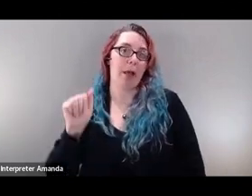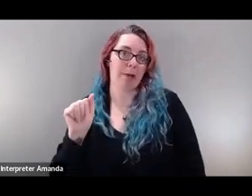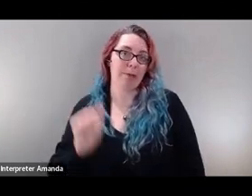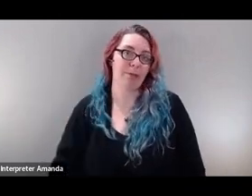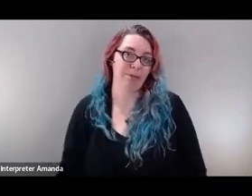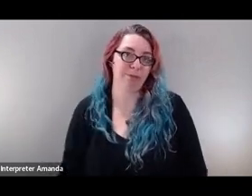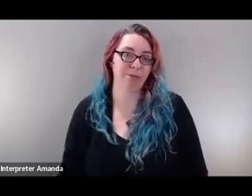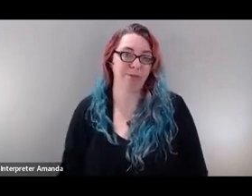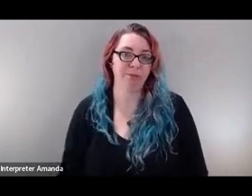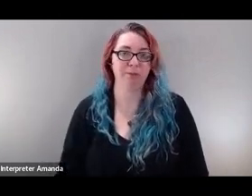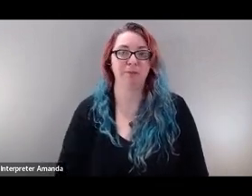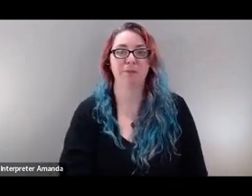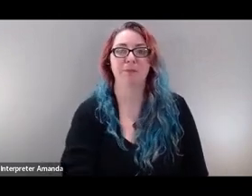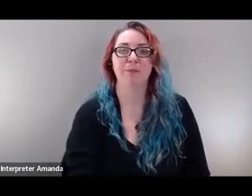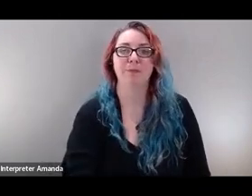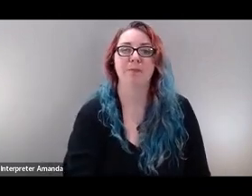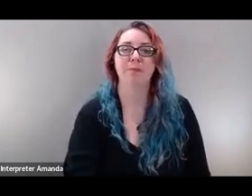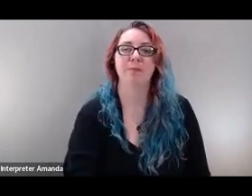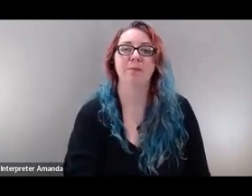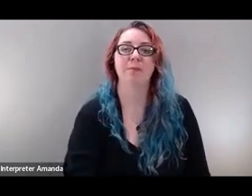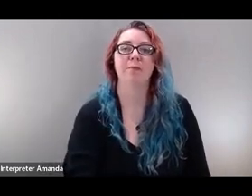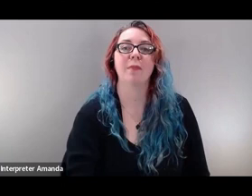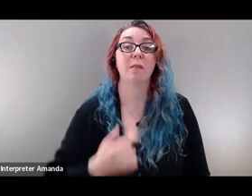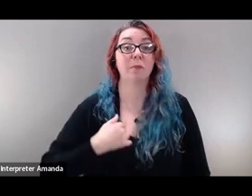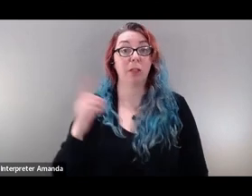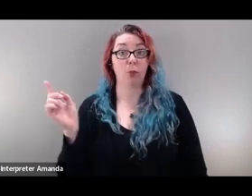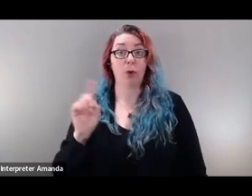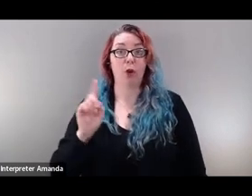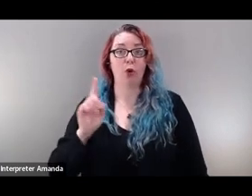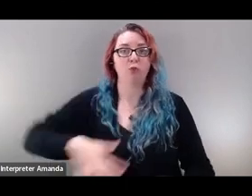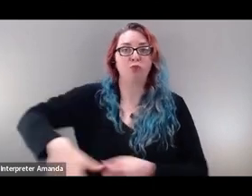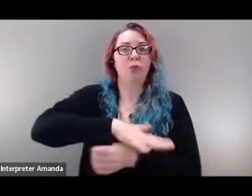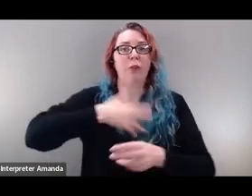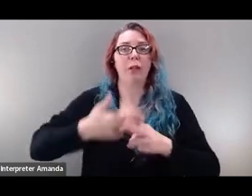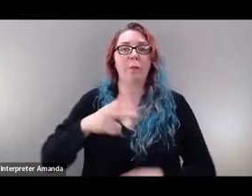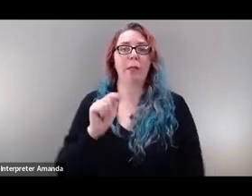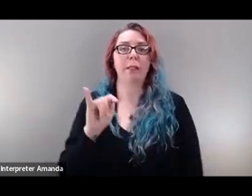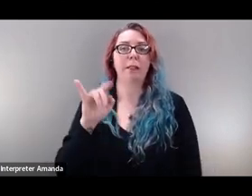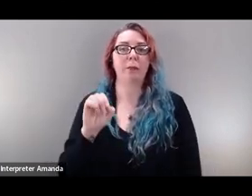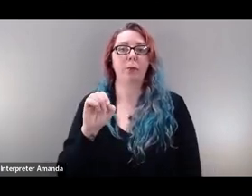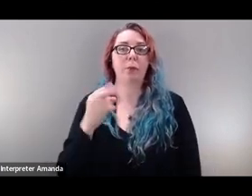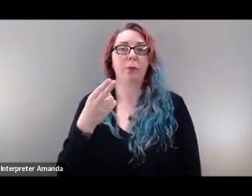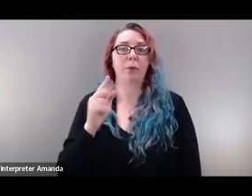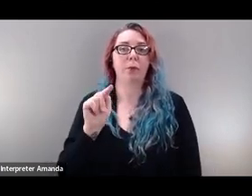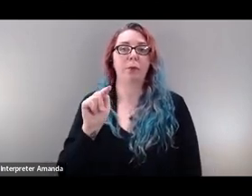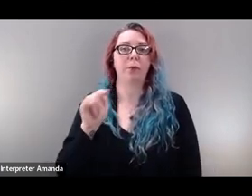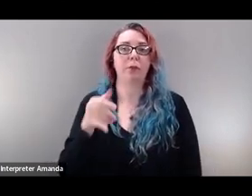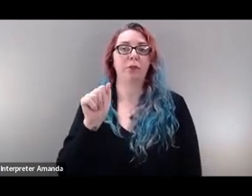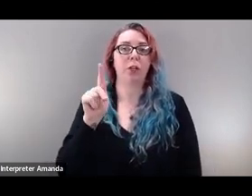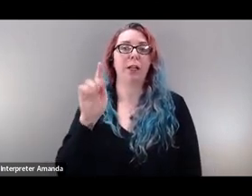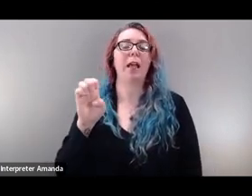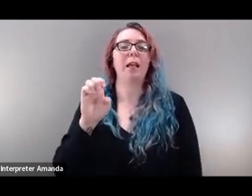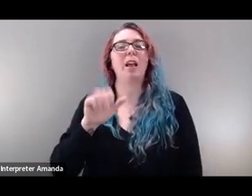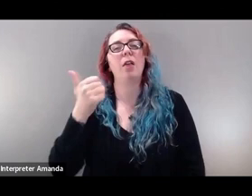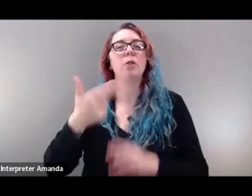where IMA is physically located in Chachaque, also known as Montreal. It is the unceded territory of waters and lands